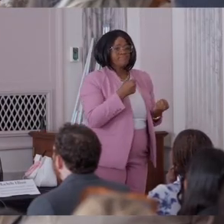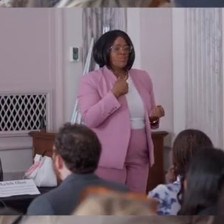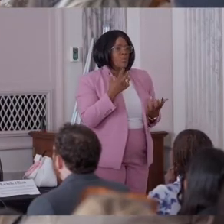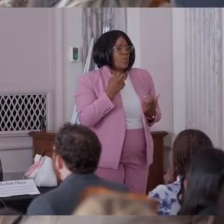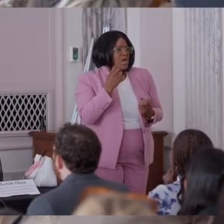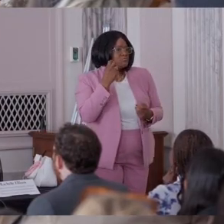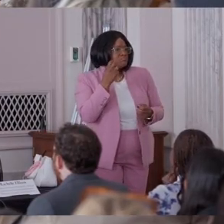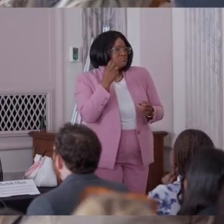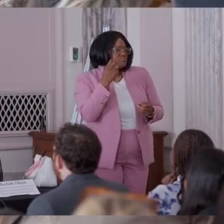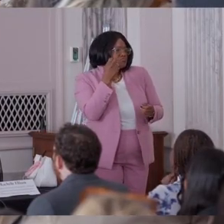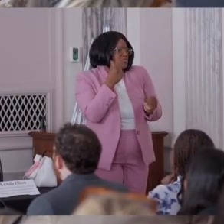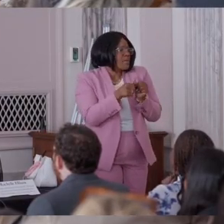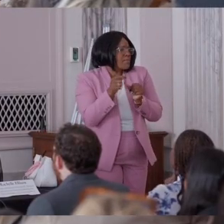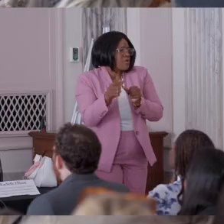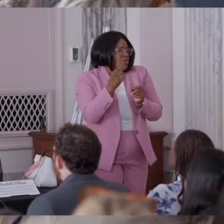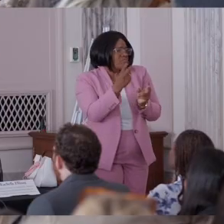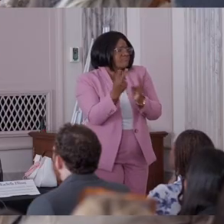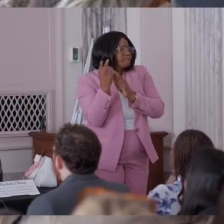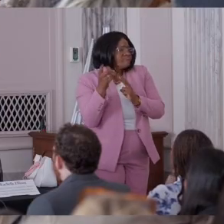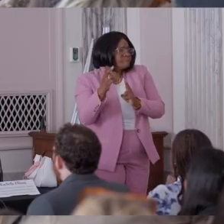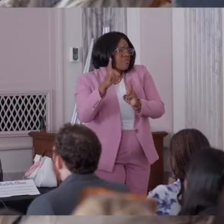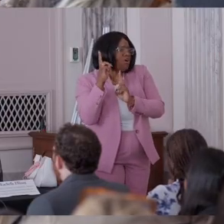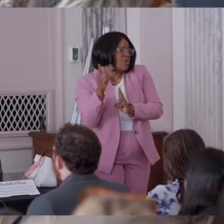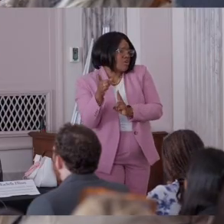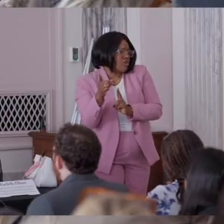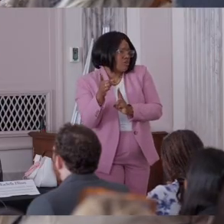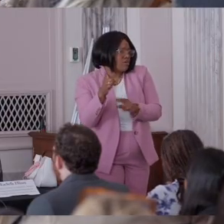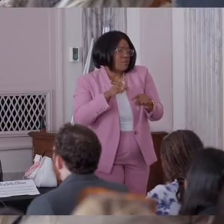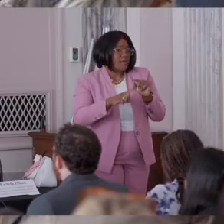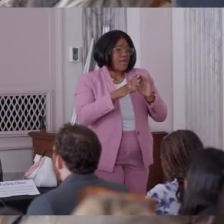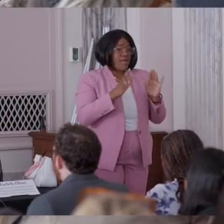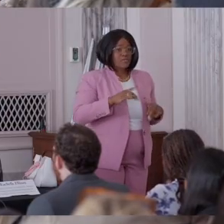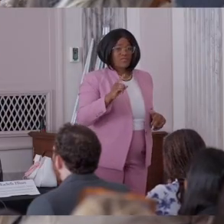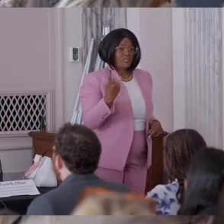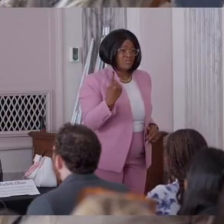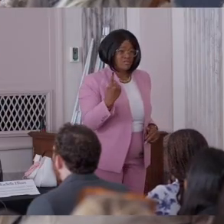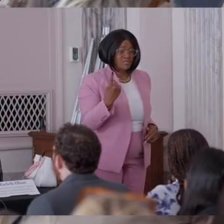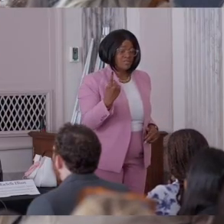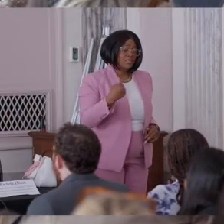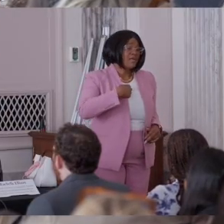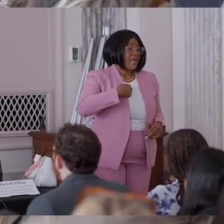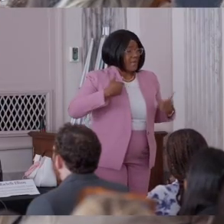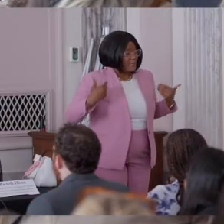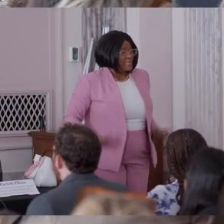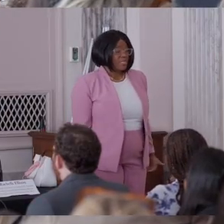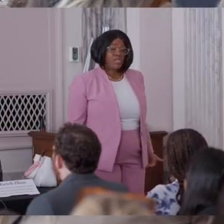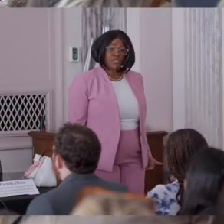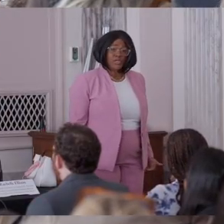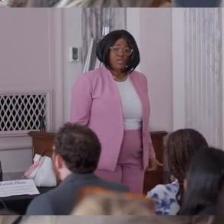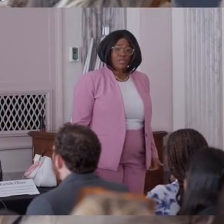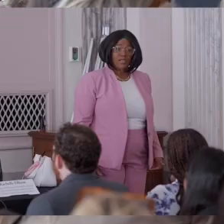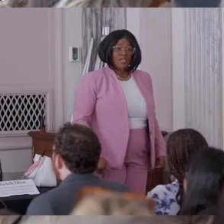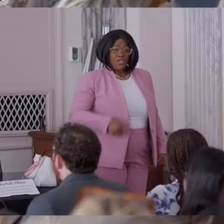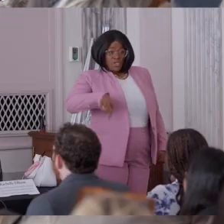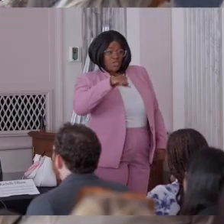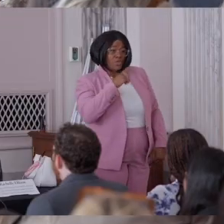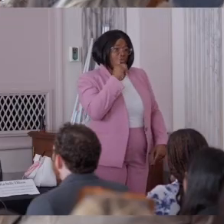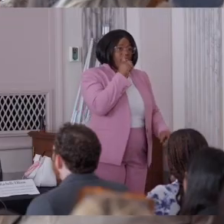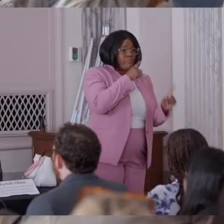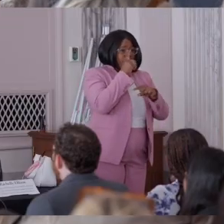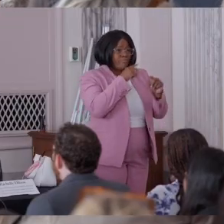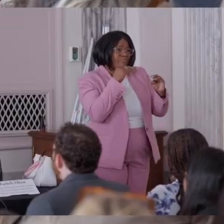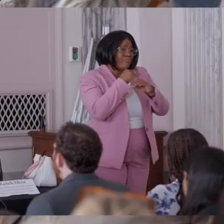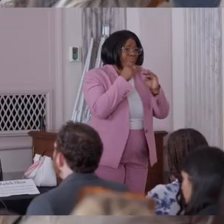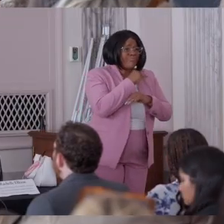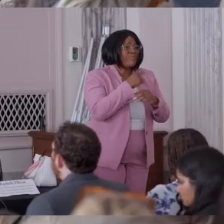remember her and honor her as well. But housing first, I'm here to shatter the myths that it doesn't